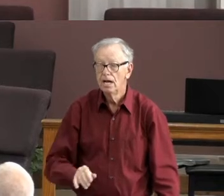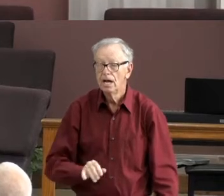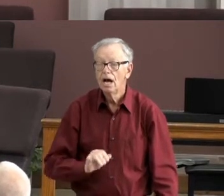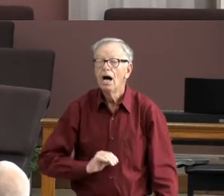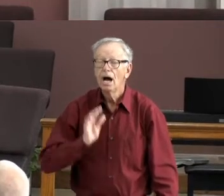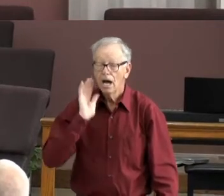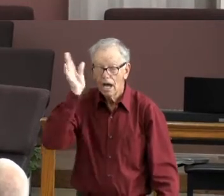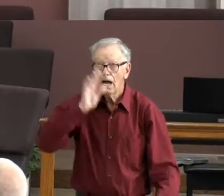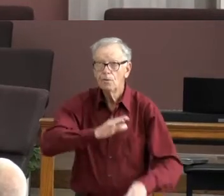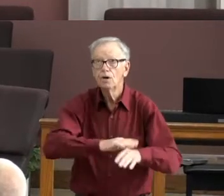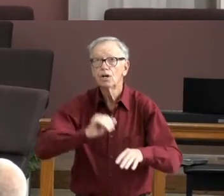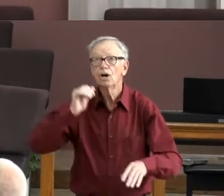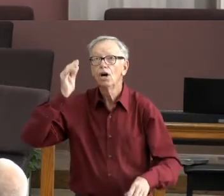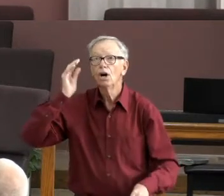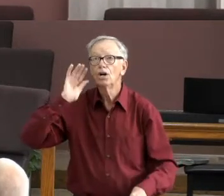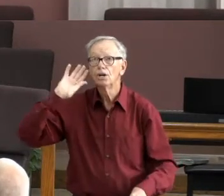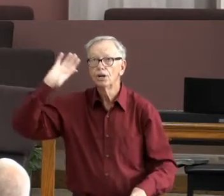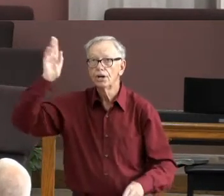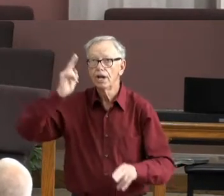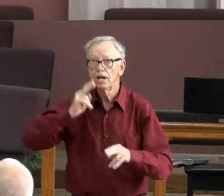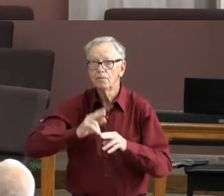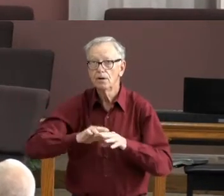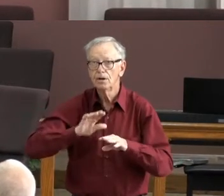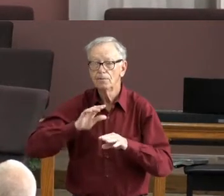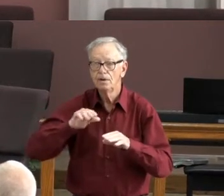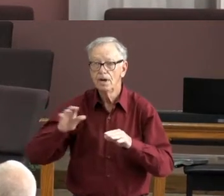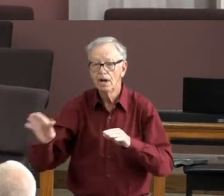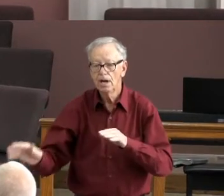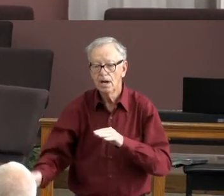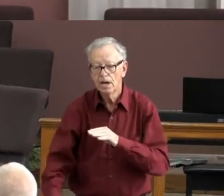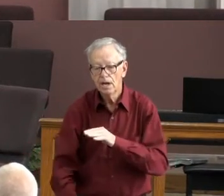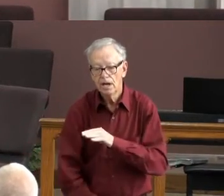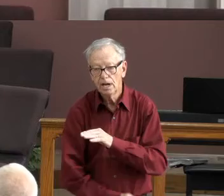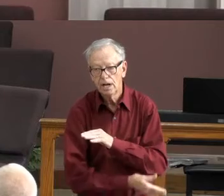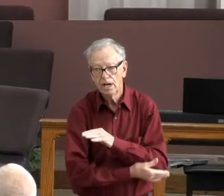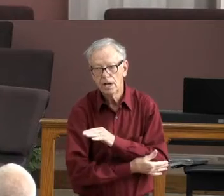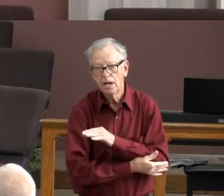darkness, I will call your name by